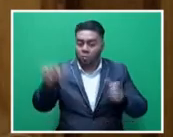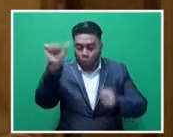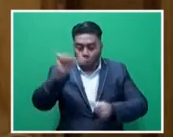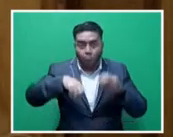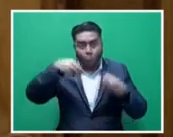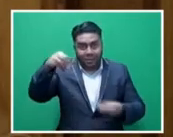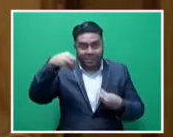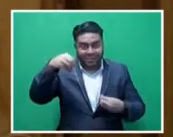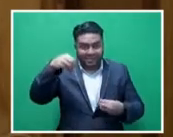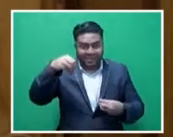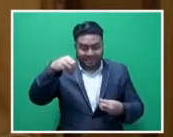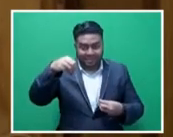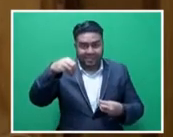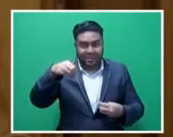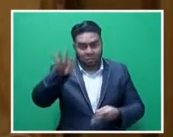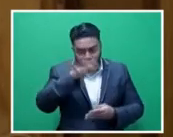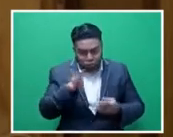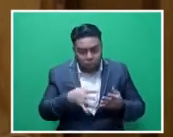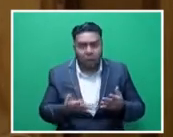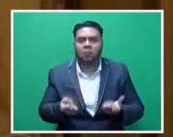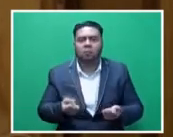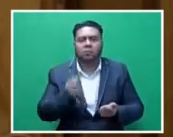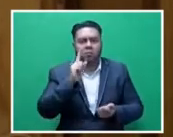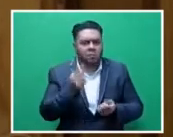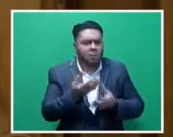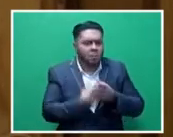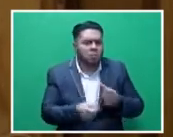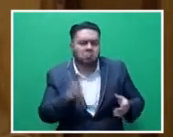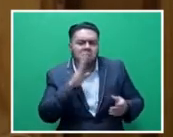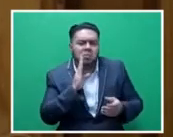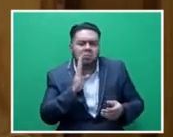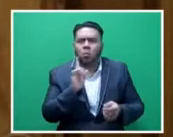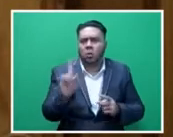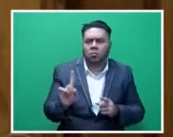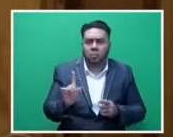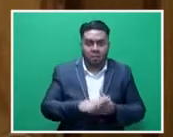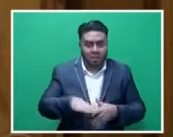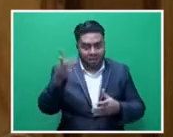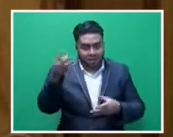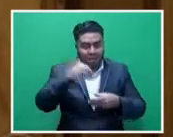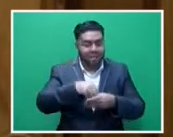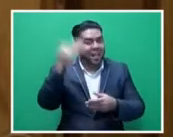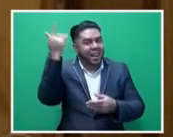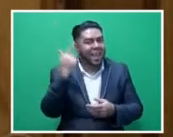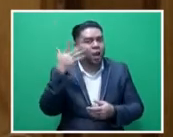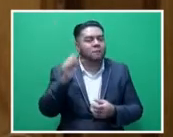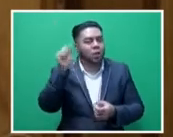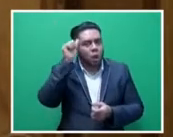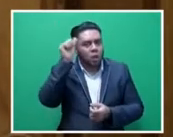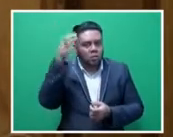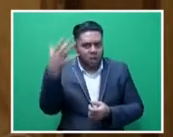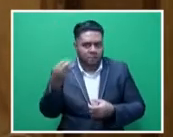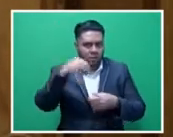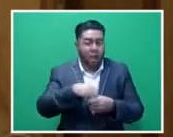further elaborates on weak enforcement. And this is due to lack of institutional knowledge within the enforcement and policy arm.